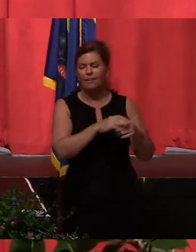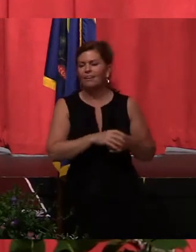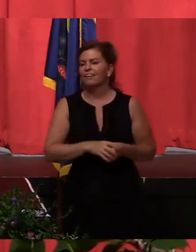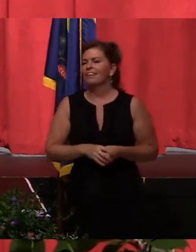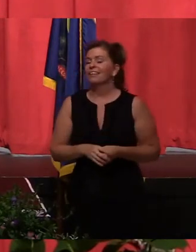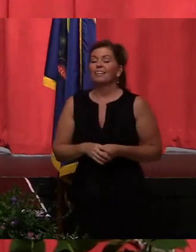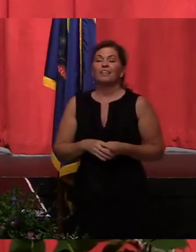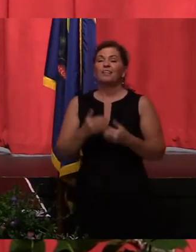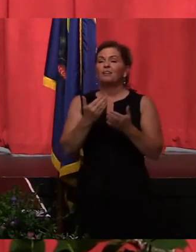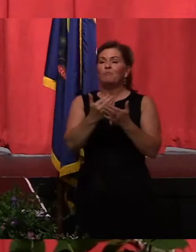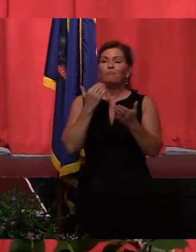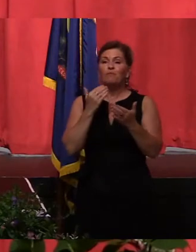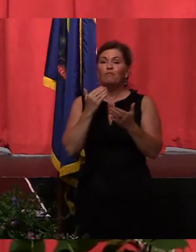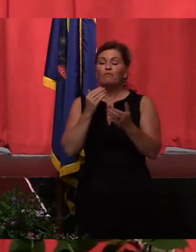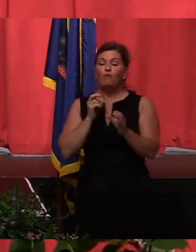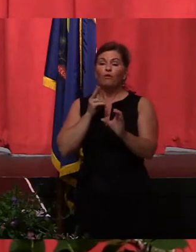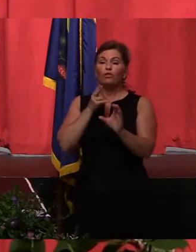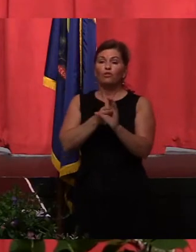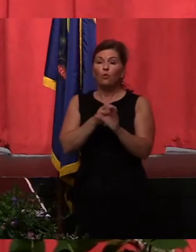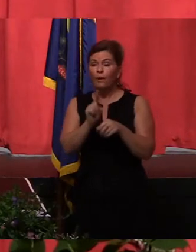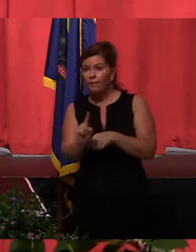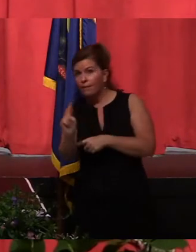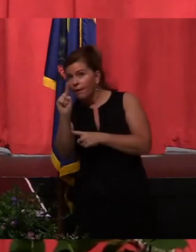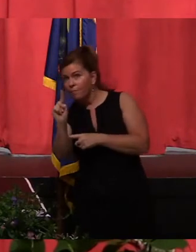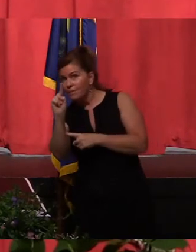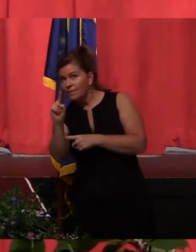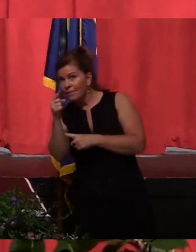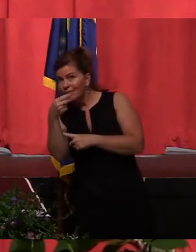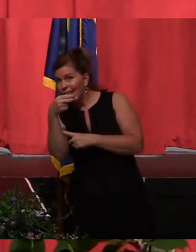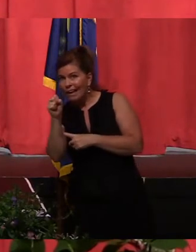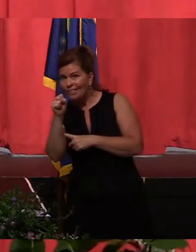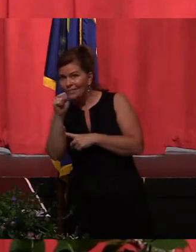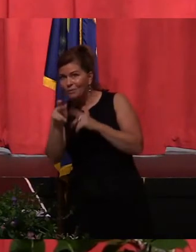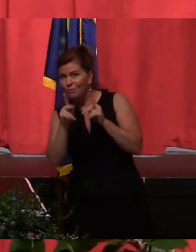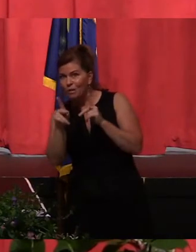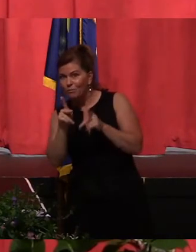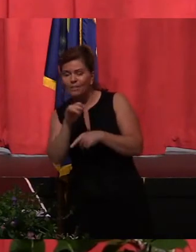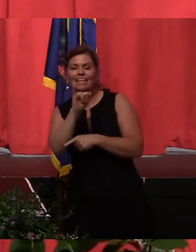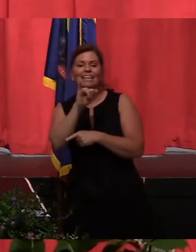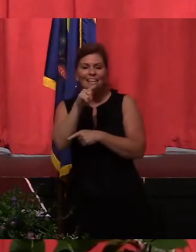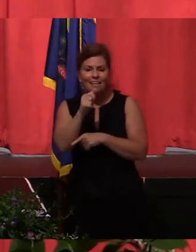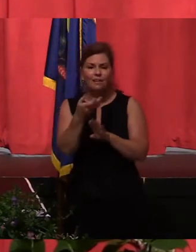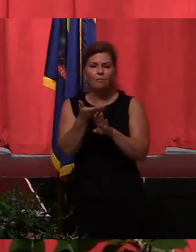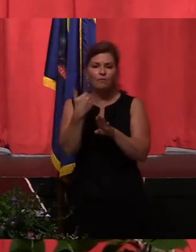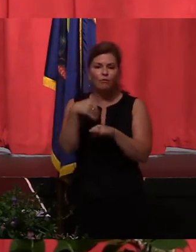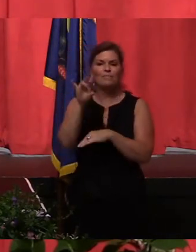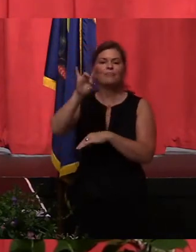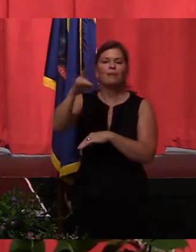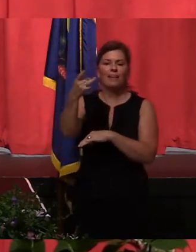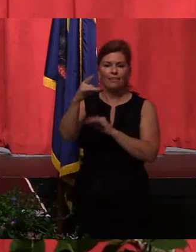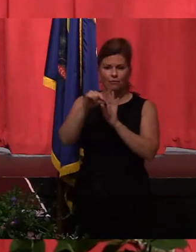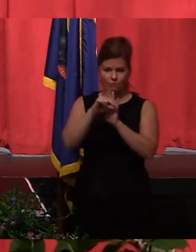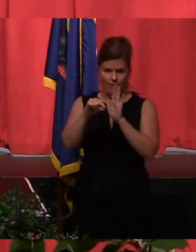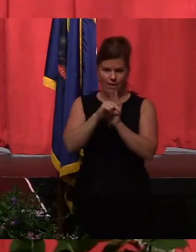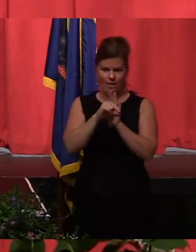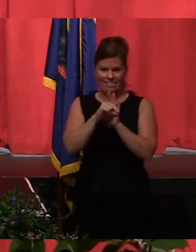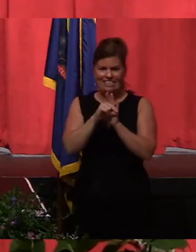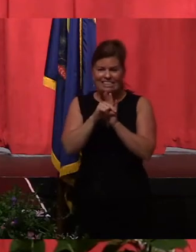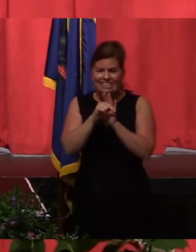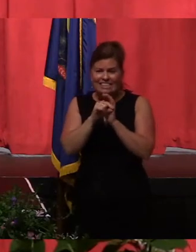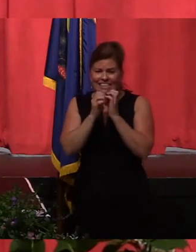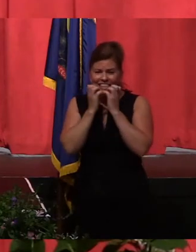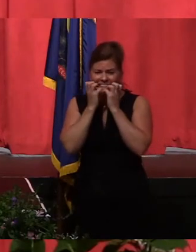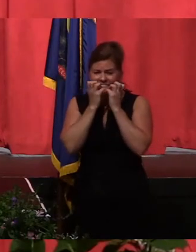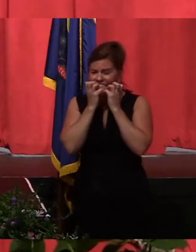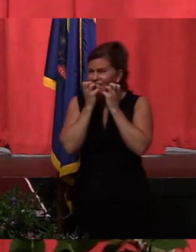the mass of daunting upstairs high school habitat, it was eighth grade. It was cringy outfits and